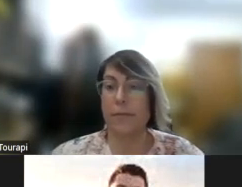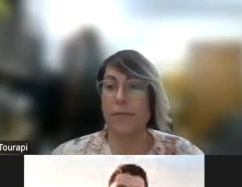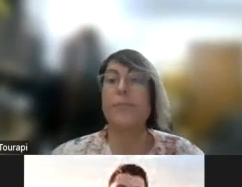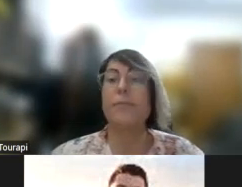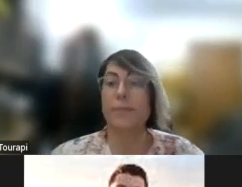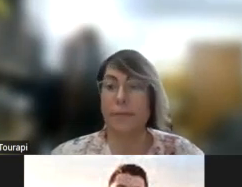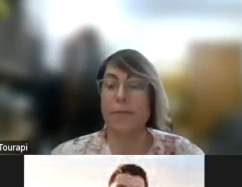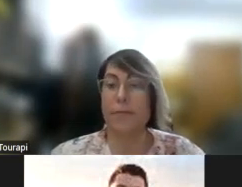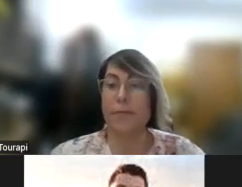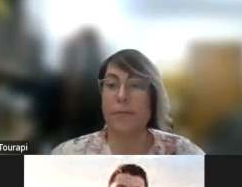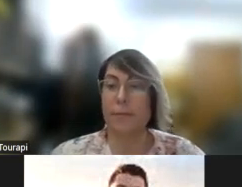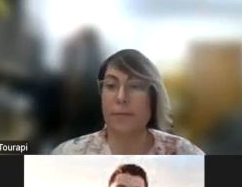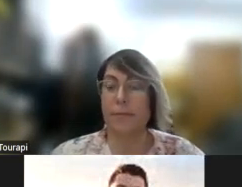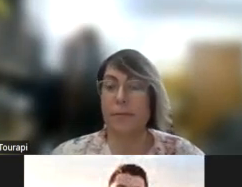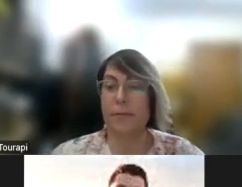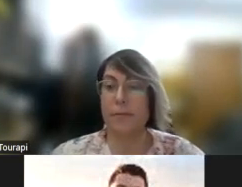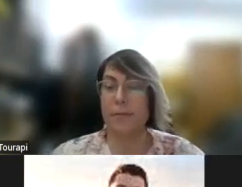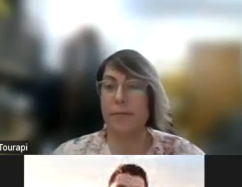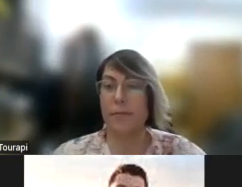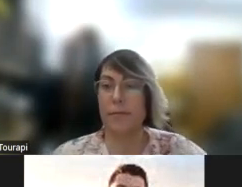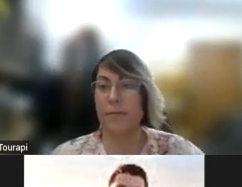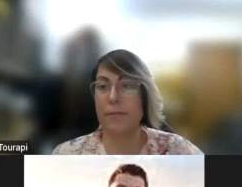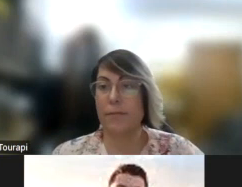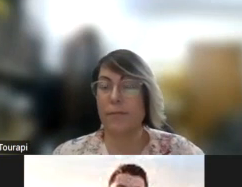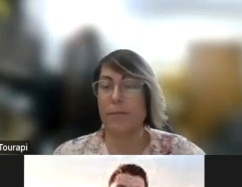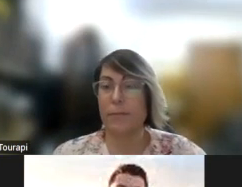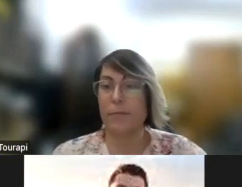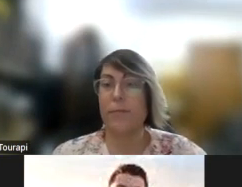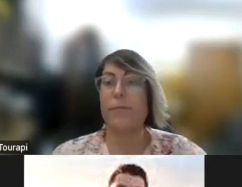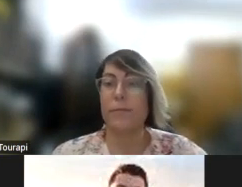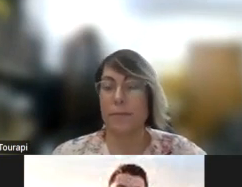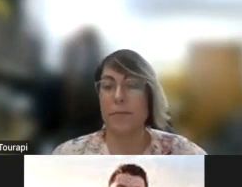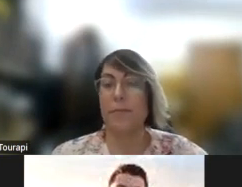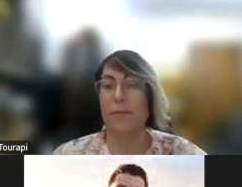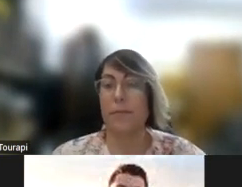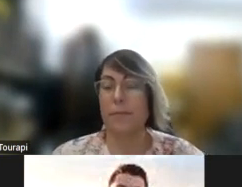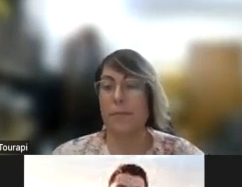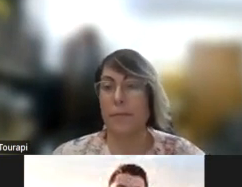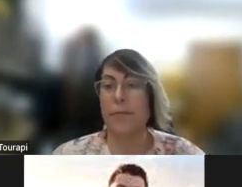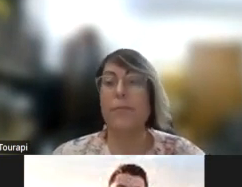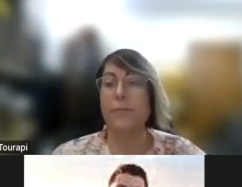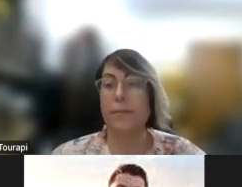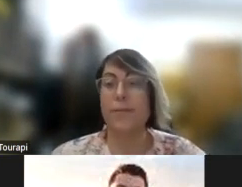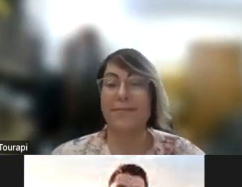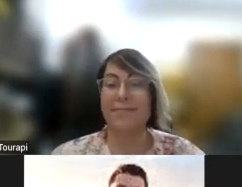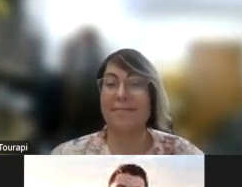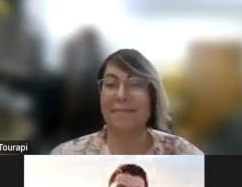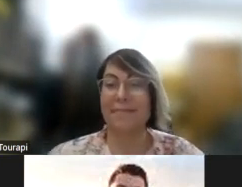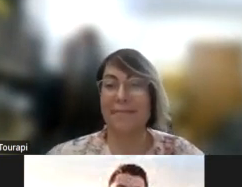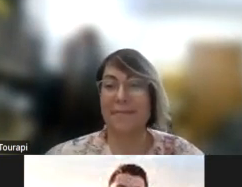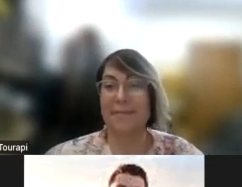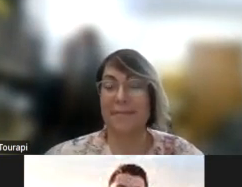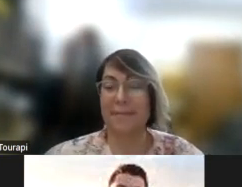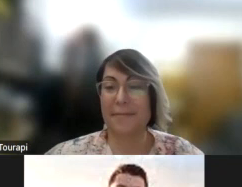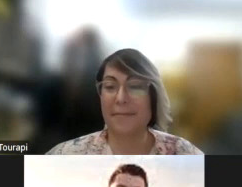protected from the sun and the strong winds that we have in Akrotiri, so they live longer. So you can have all sort